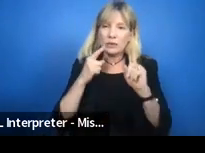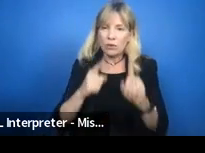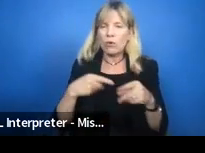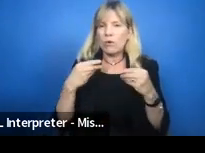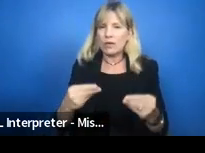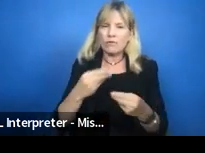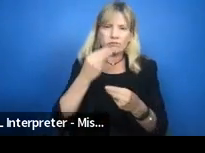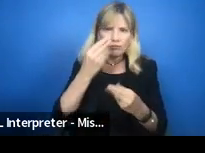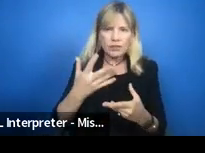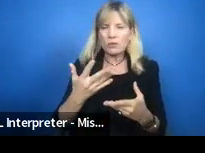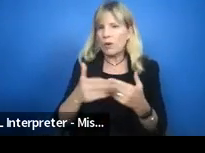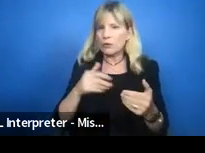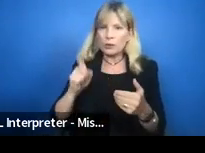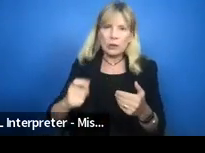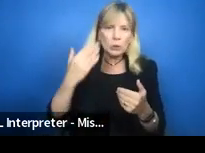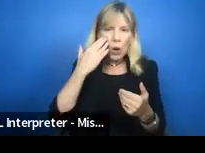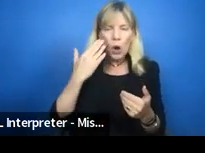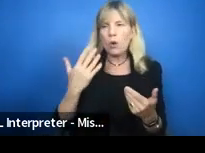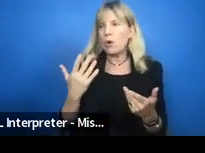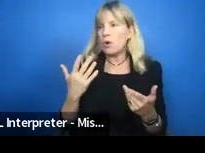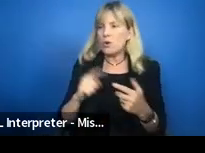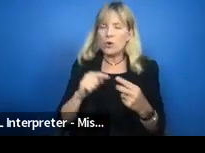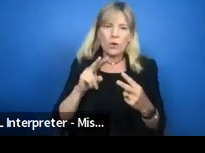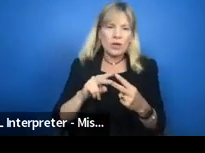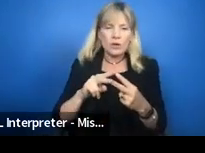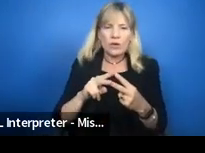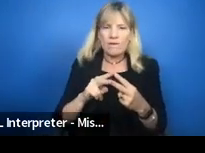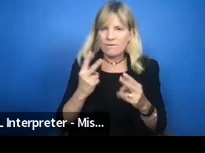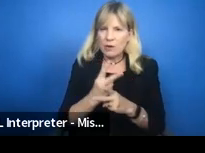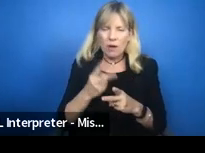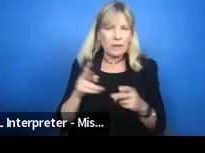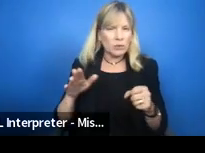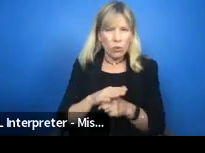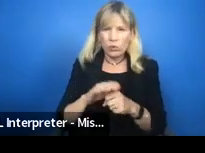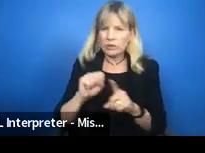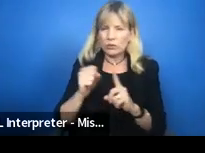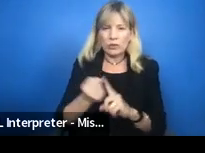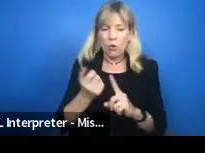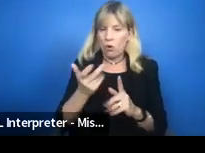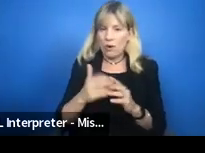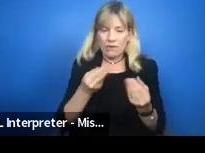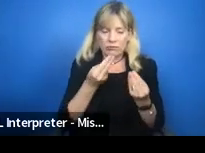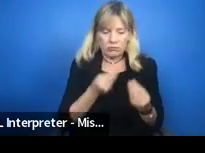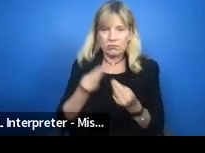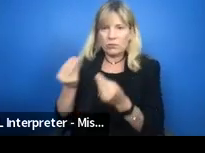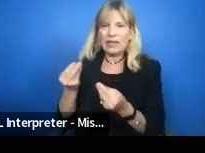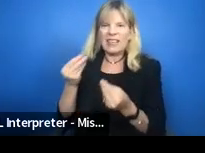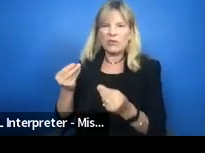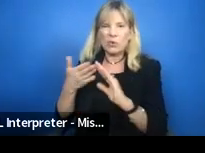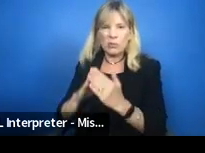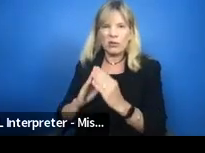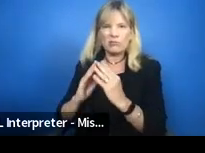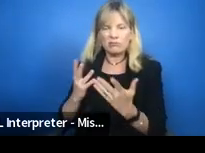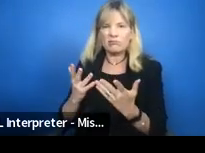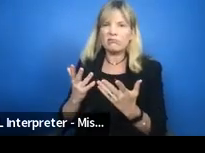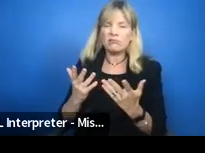all the information you need to either navigate this whole situation or take this information back to your community in